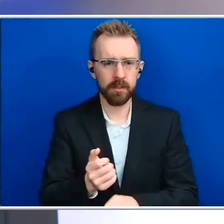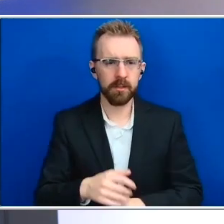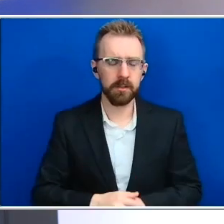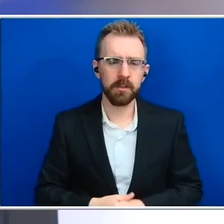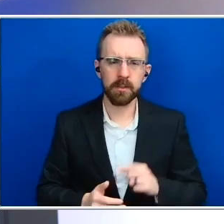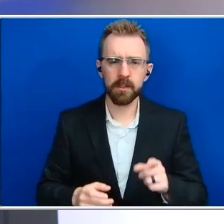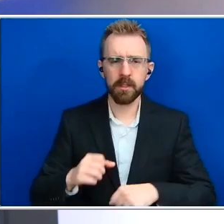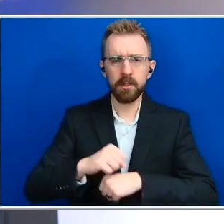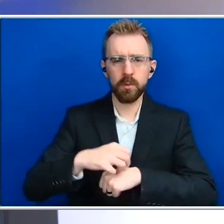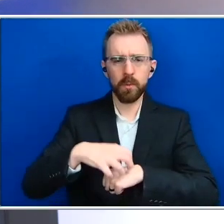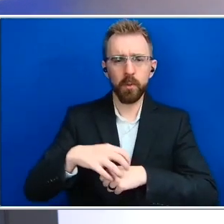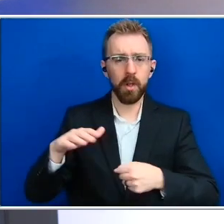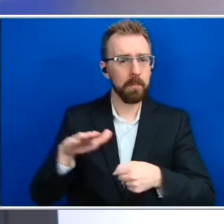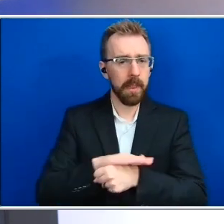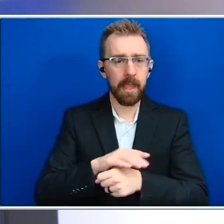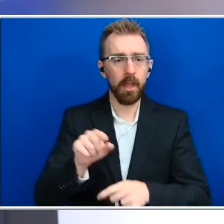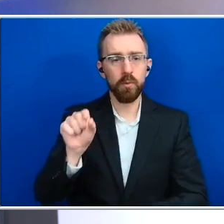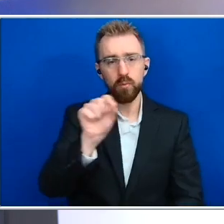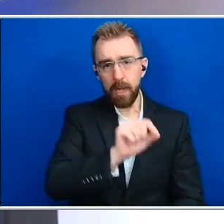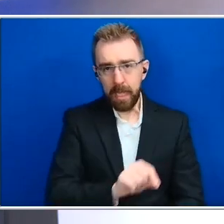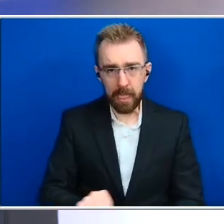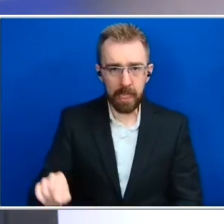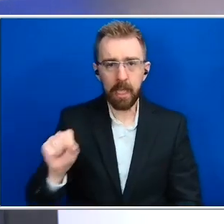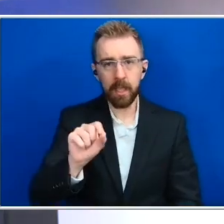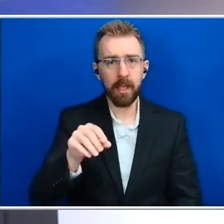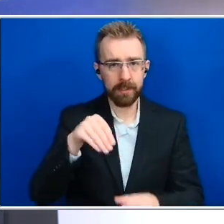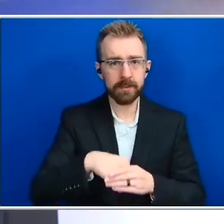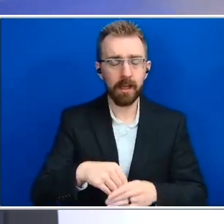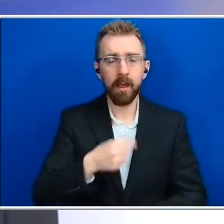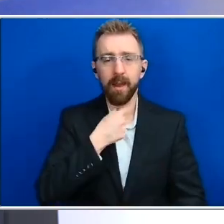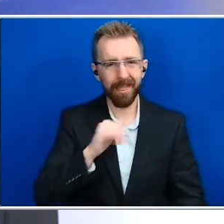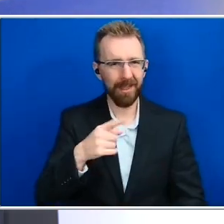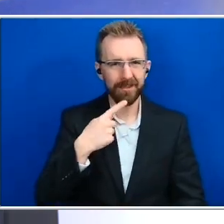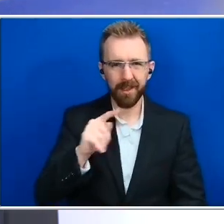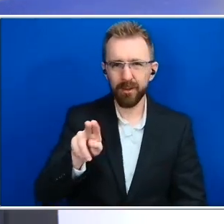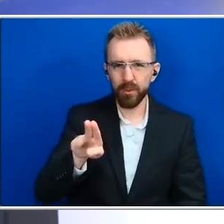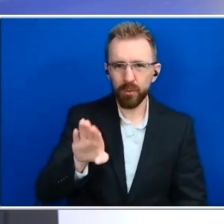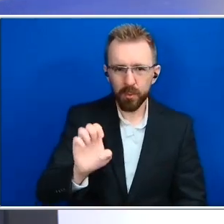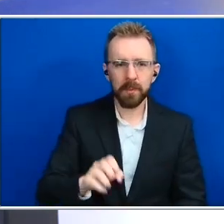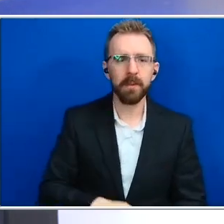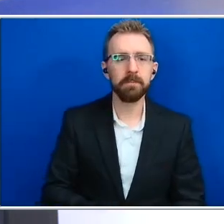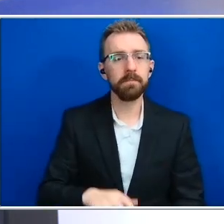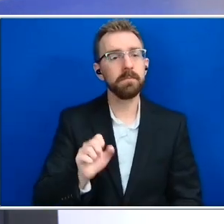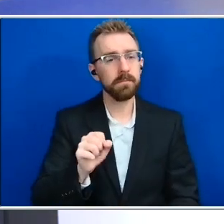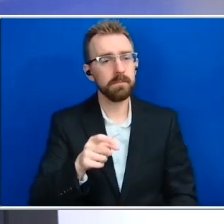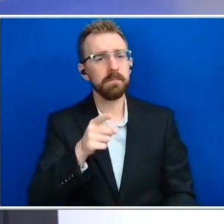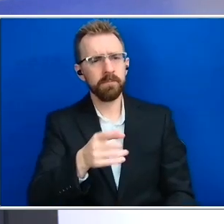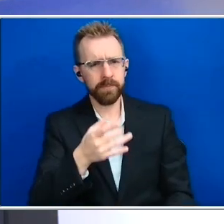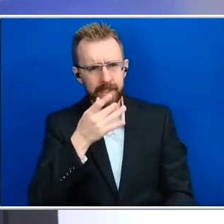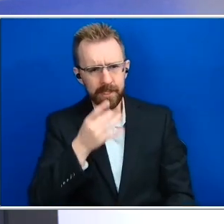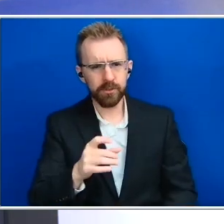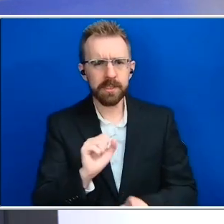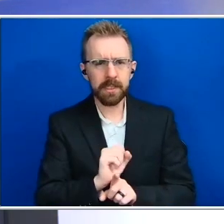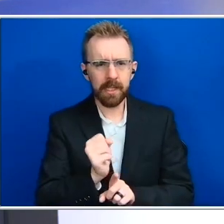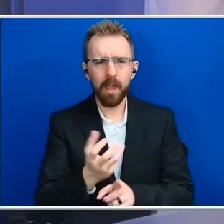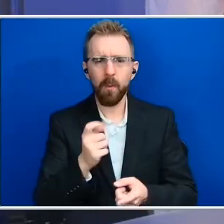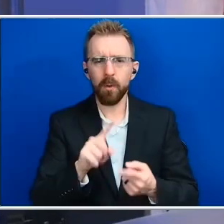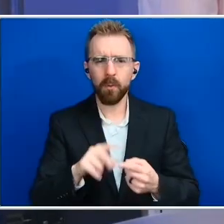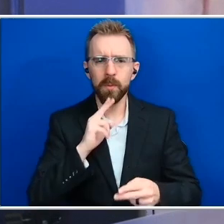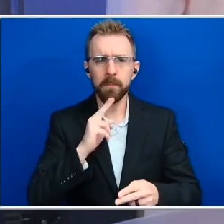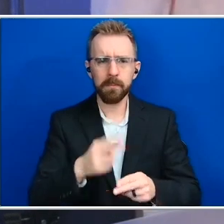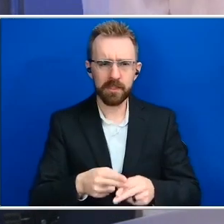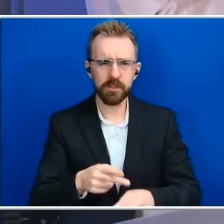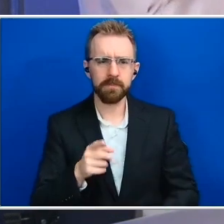ring inside the esophagus. Like you said, it's a tube. This was an interesting case. I want to mention it that,